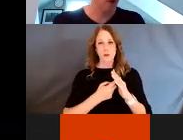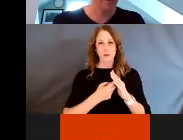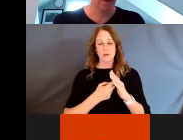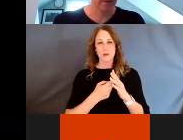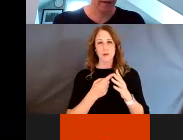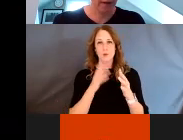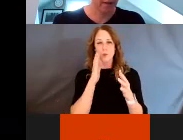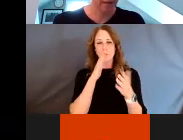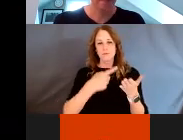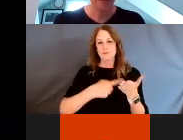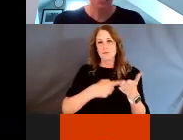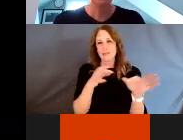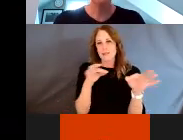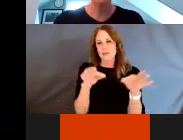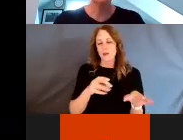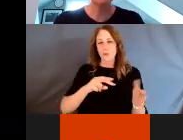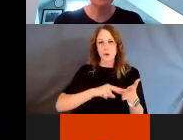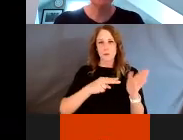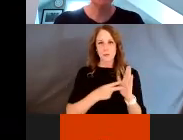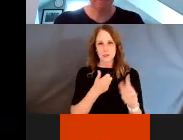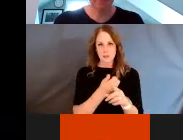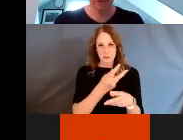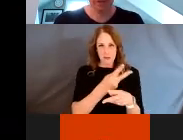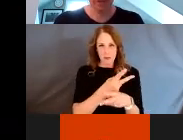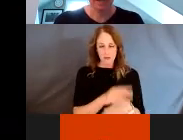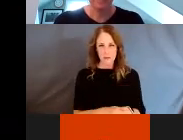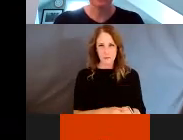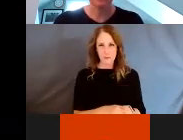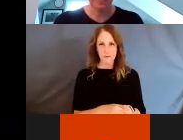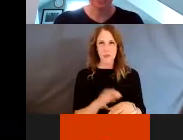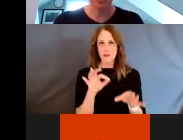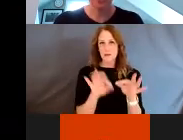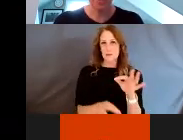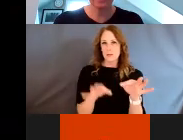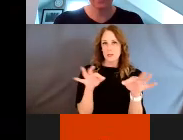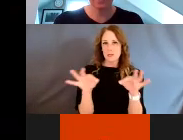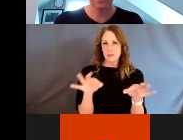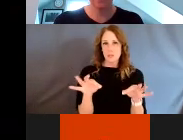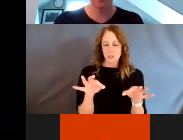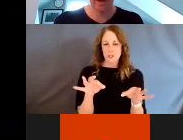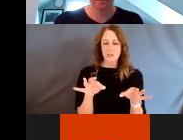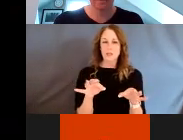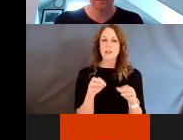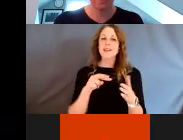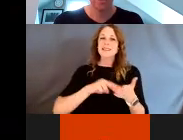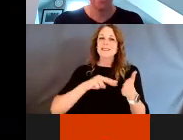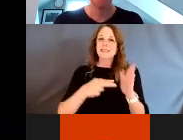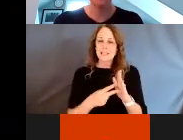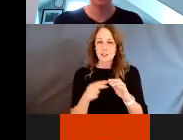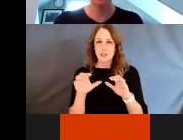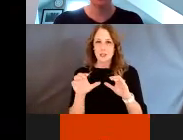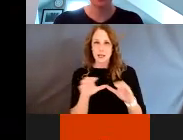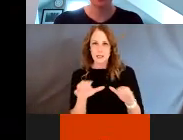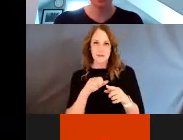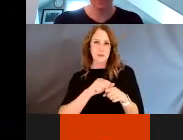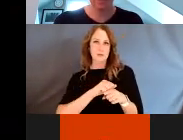defining what self-care is. So the simple definition is intentional activities and practices